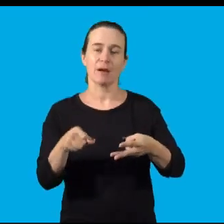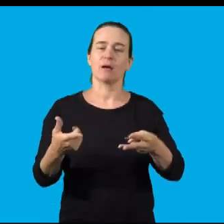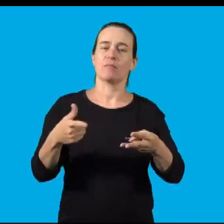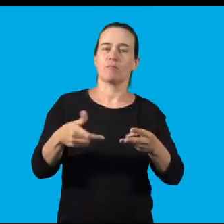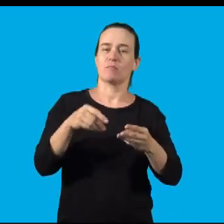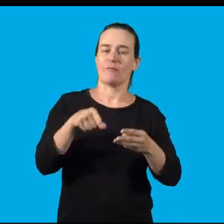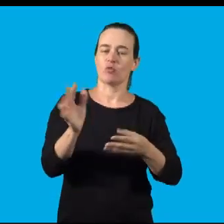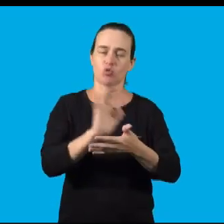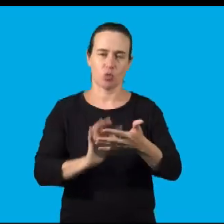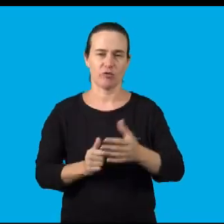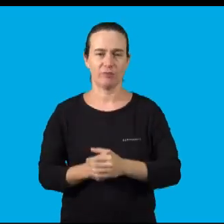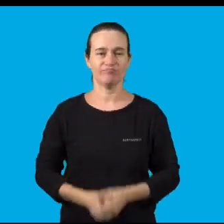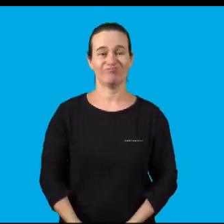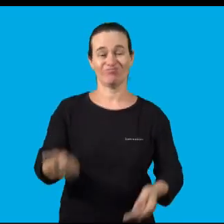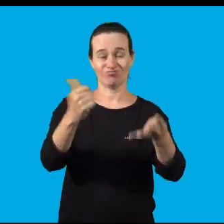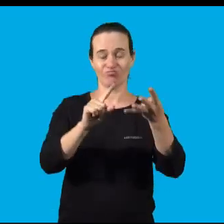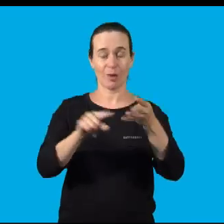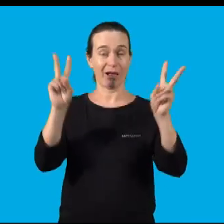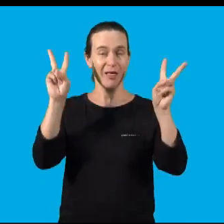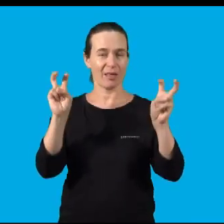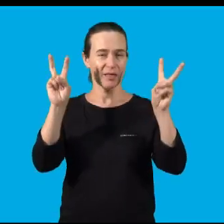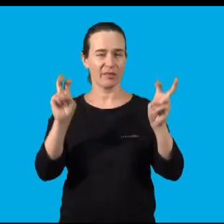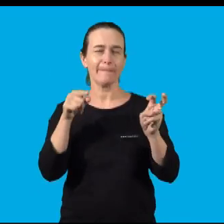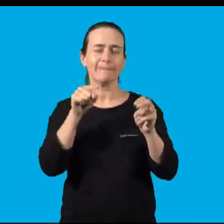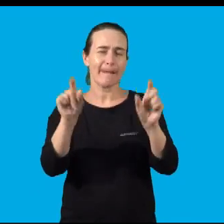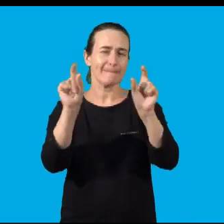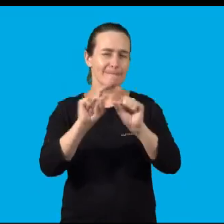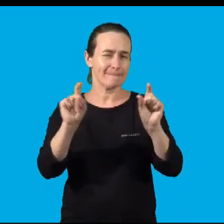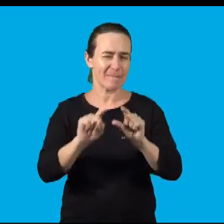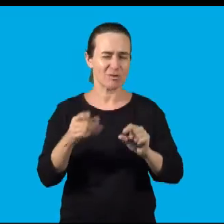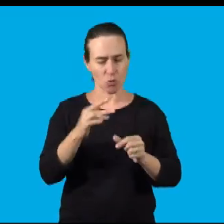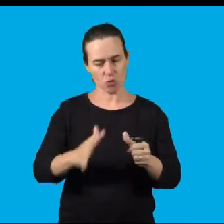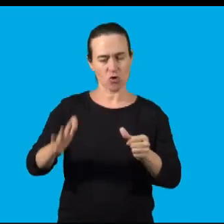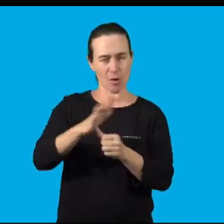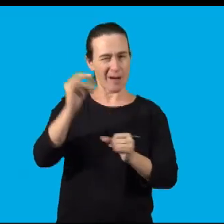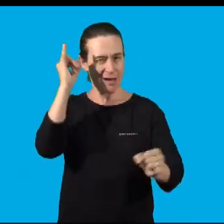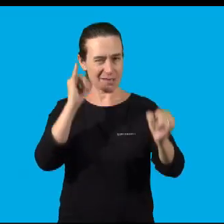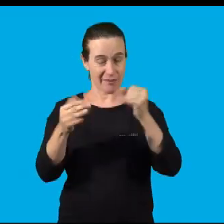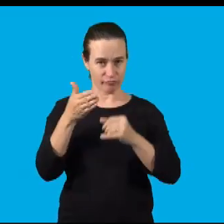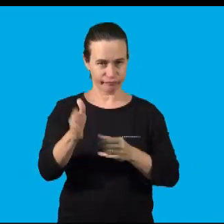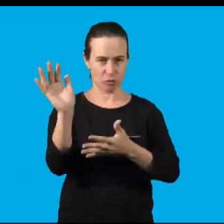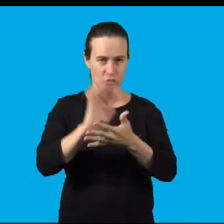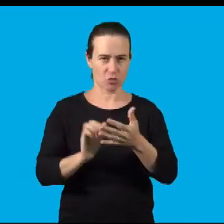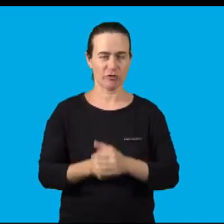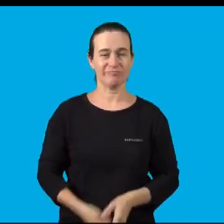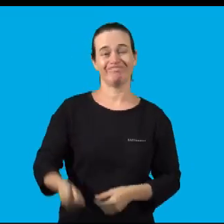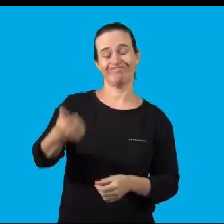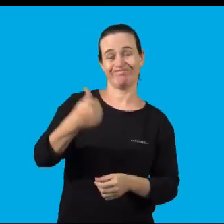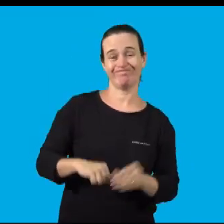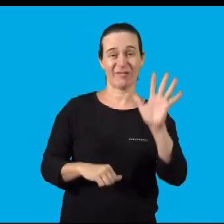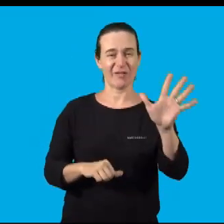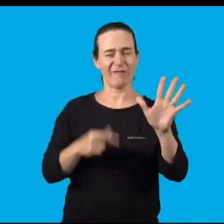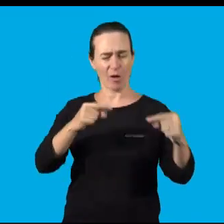the story. Theme, the underlying message or main idea in the story. Conflict,